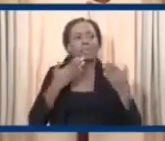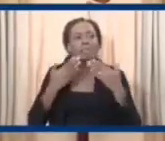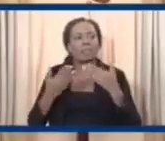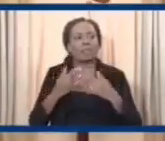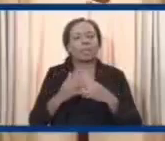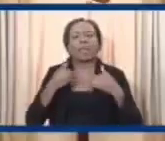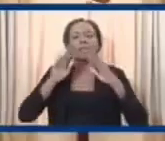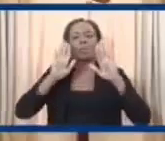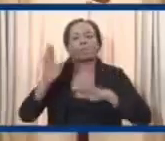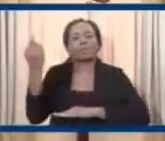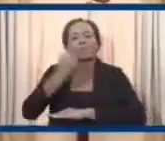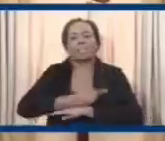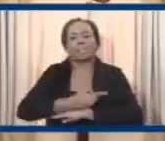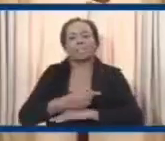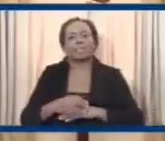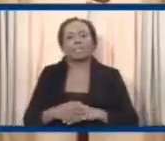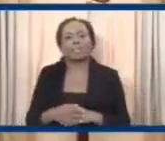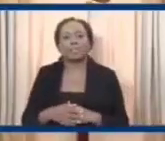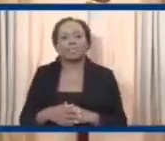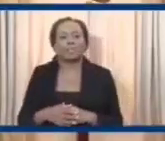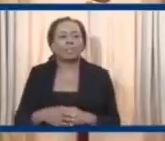much and have a pleasant day